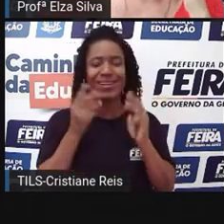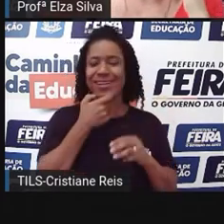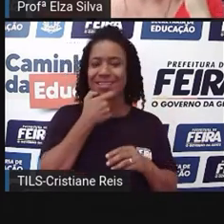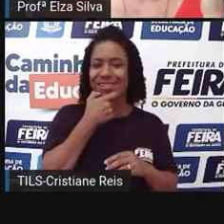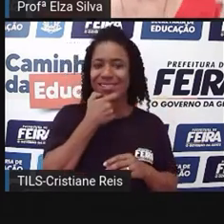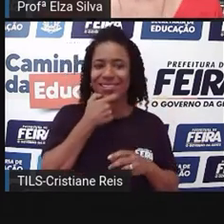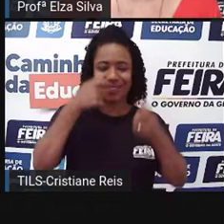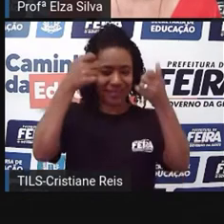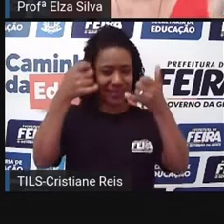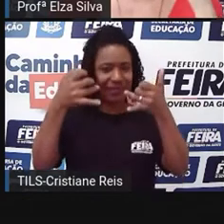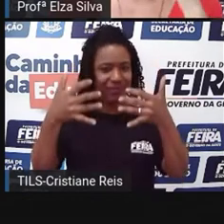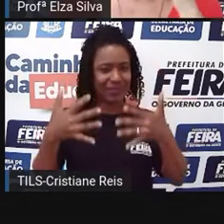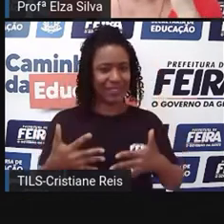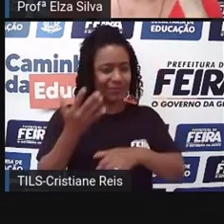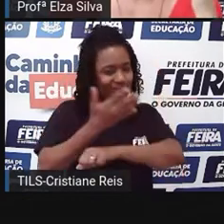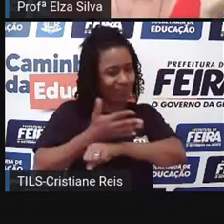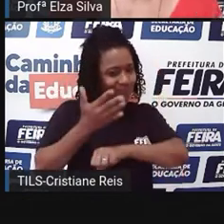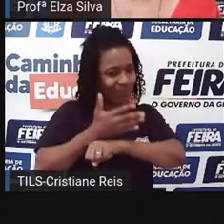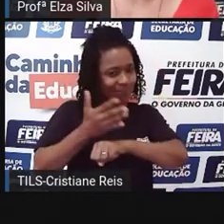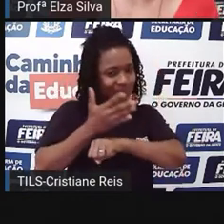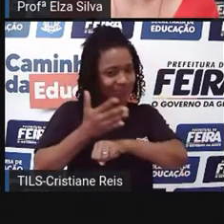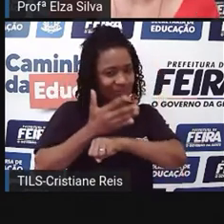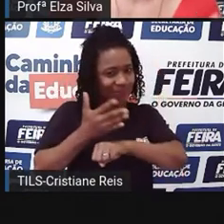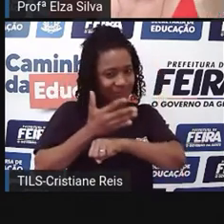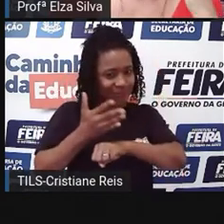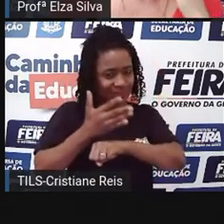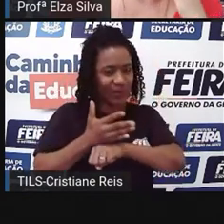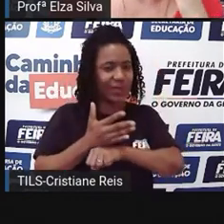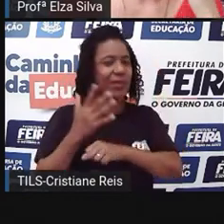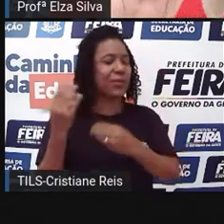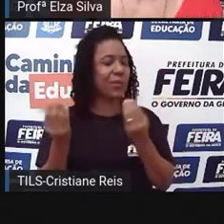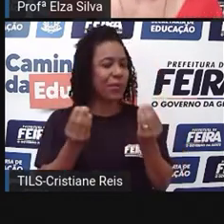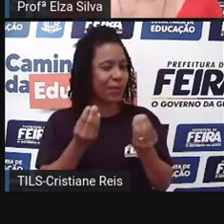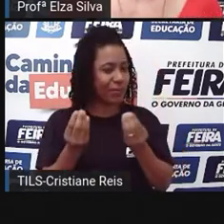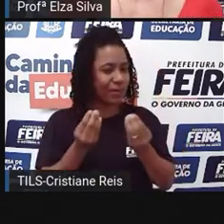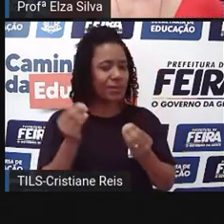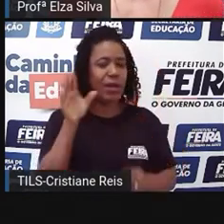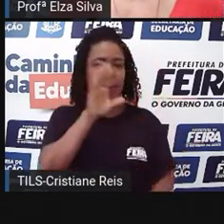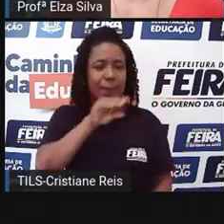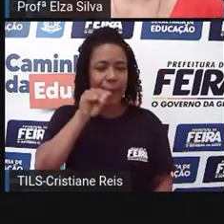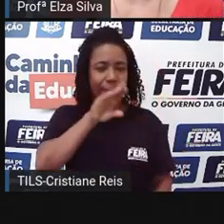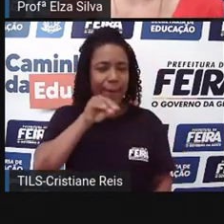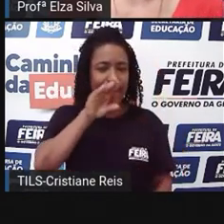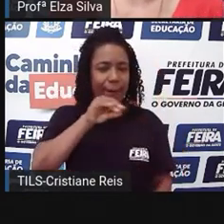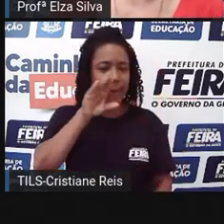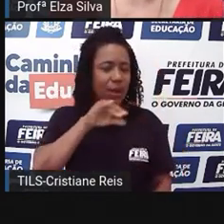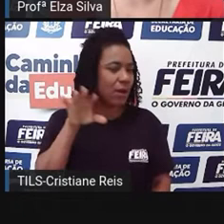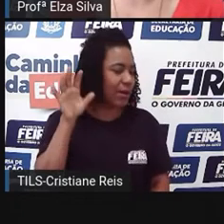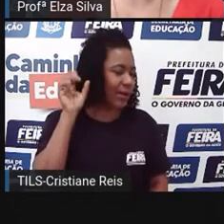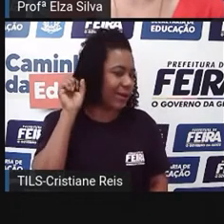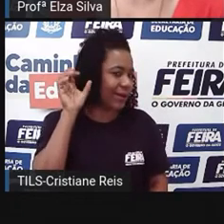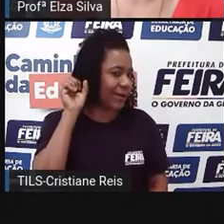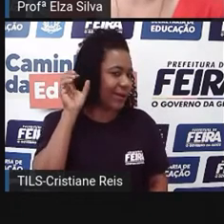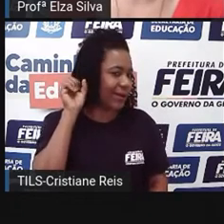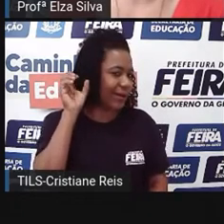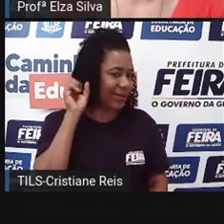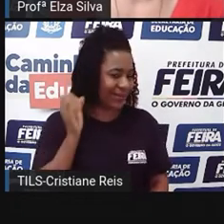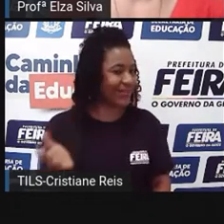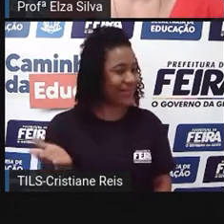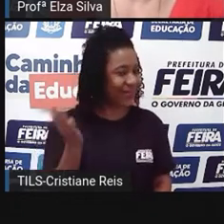praticando a nossa habilidade de entender alguém falando este idioma. Let's go, students.